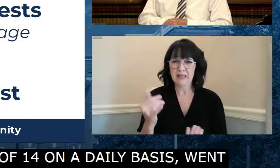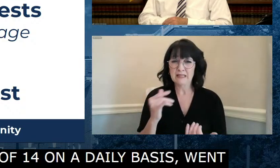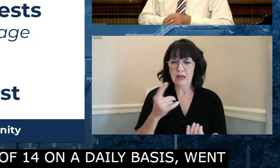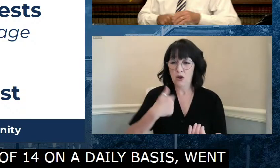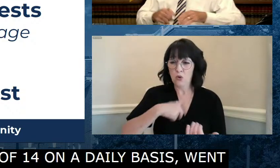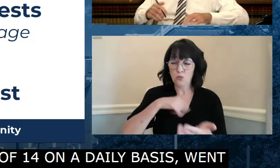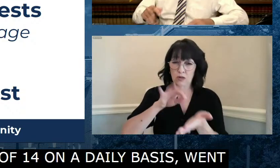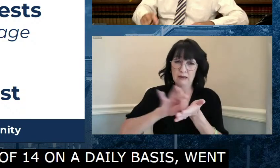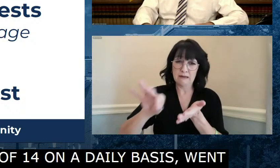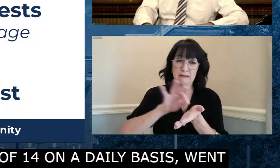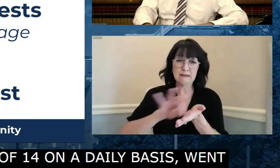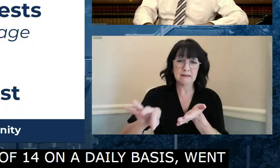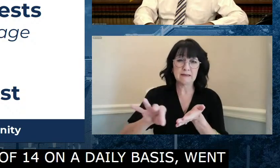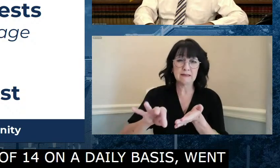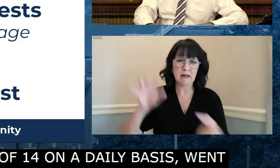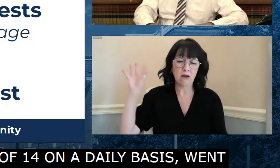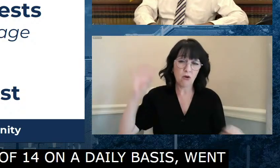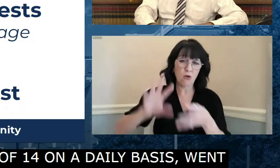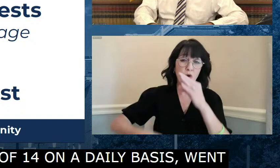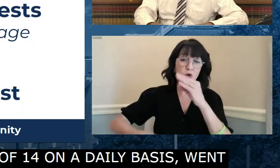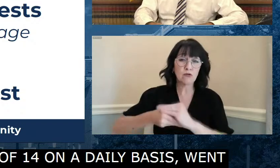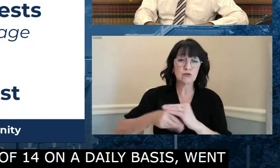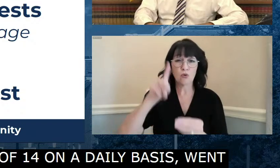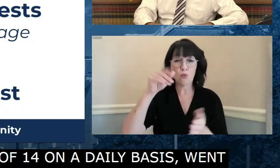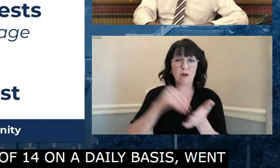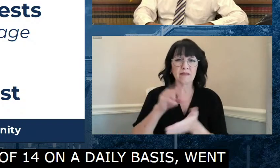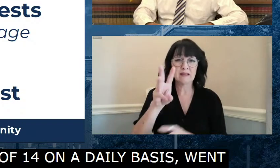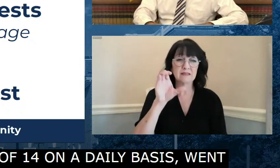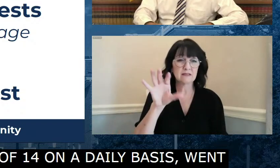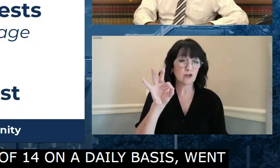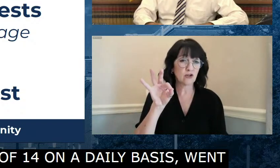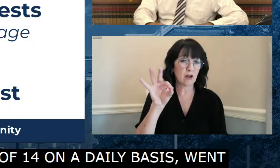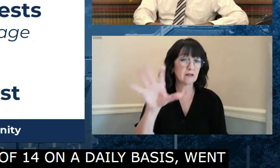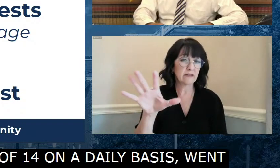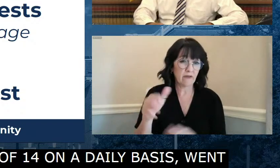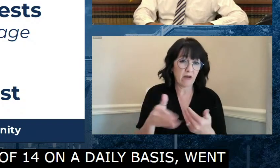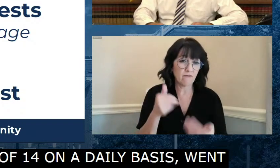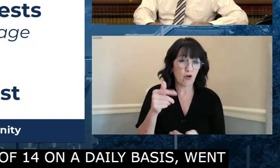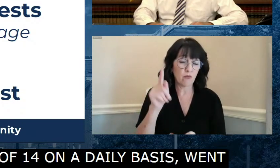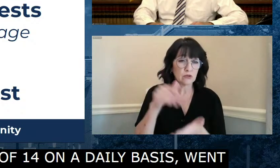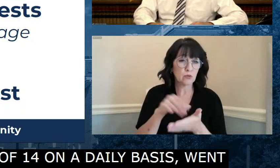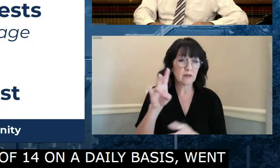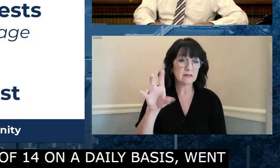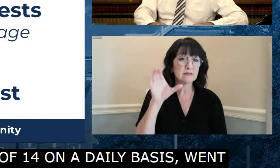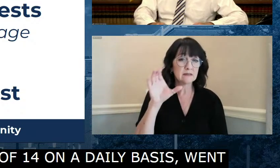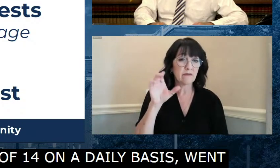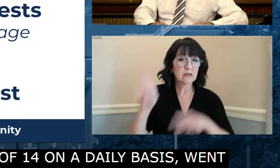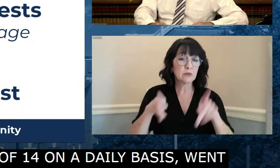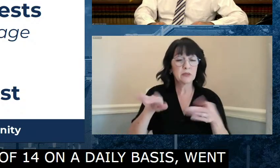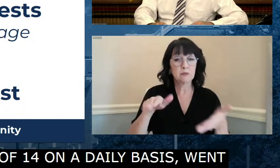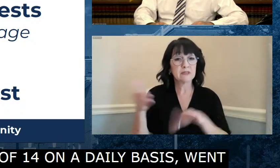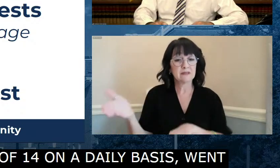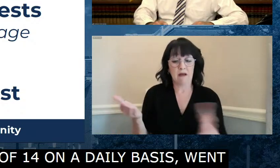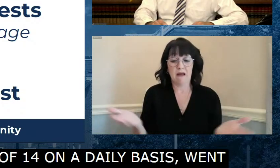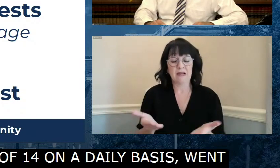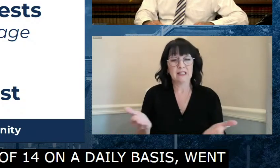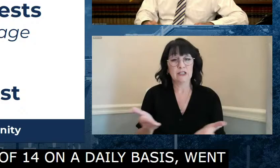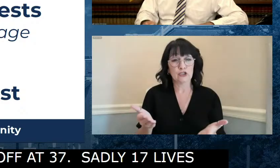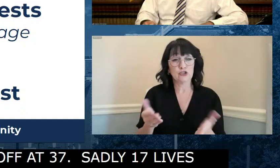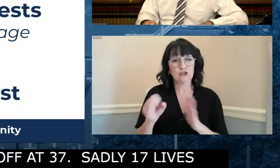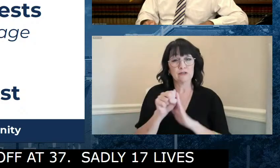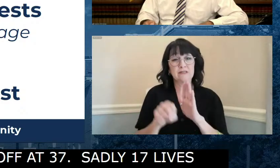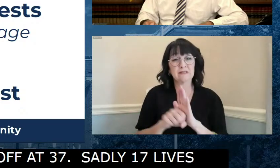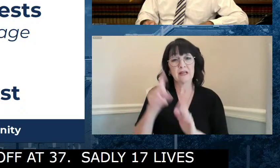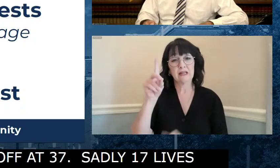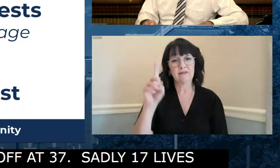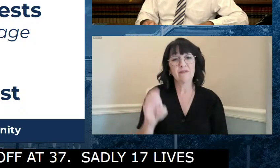have been lost with COVID, 1,695, although we are seeing very few people who are passing away from